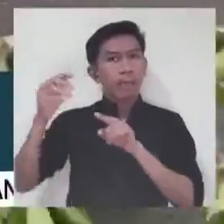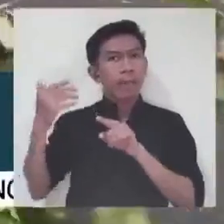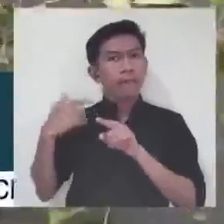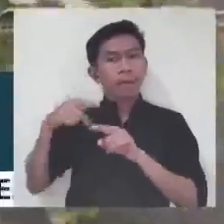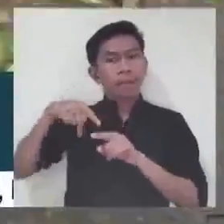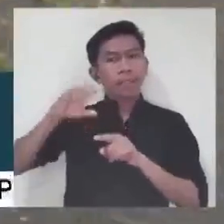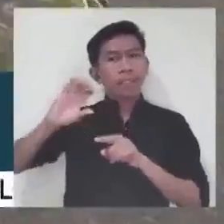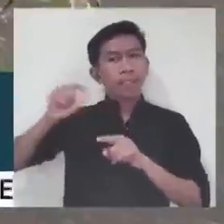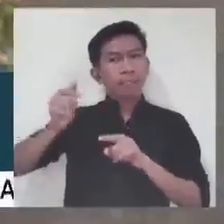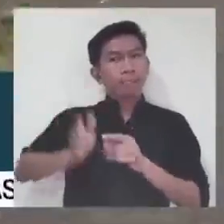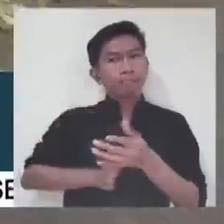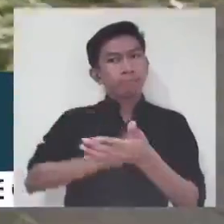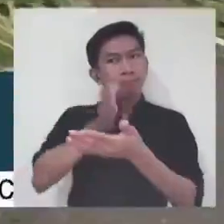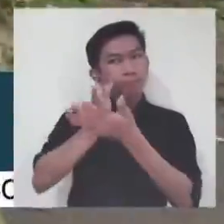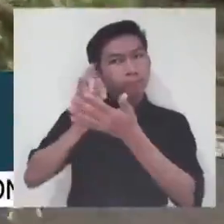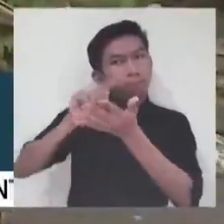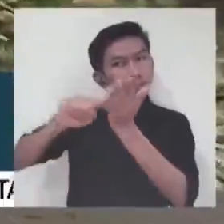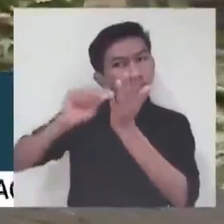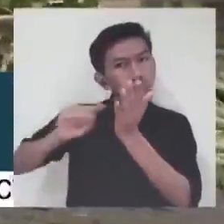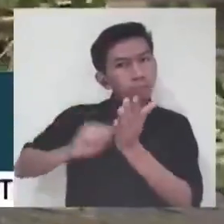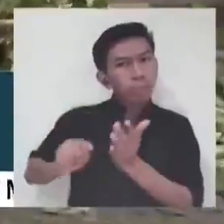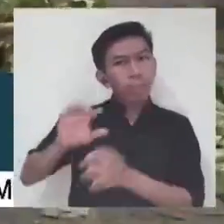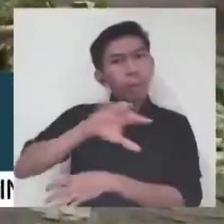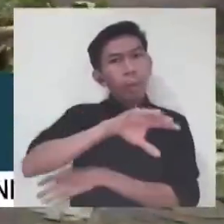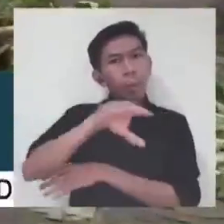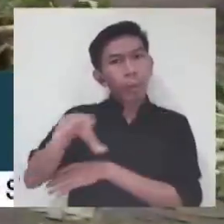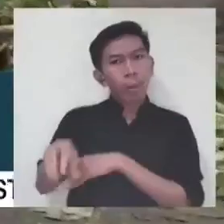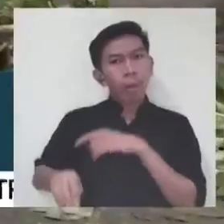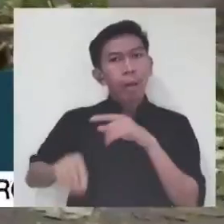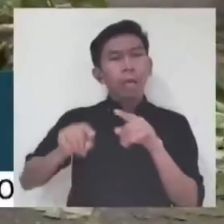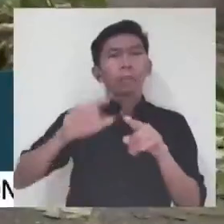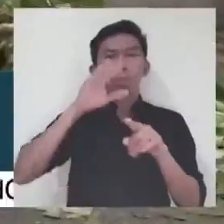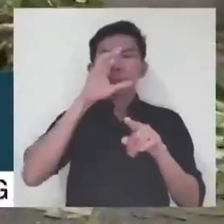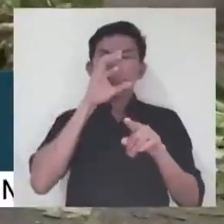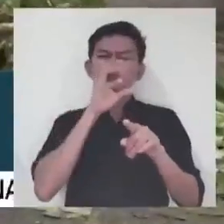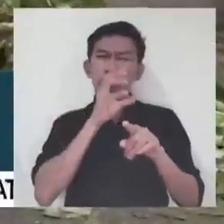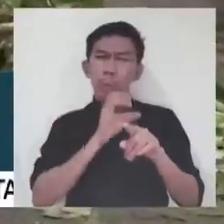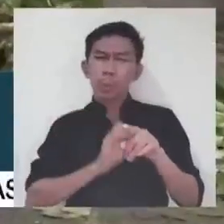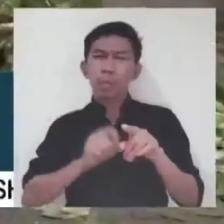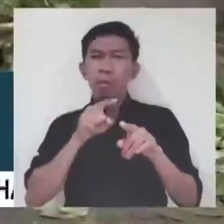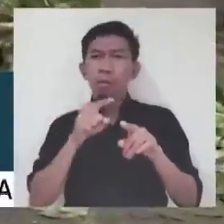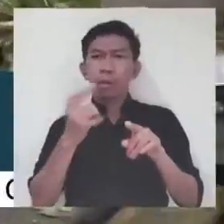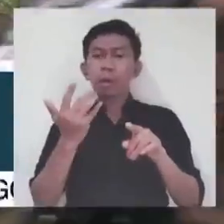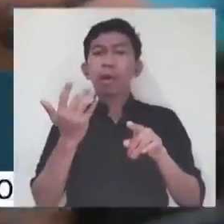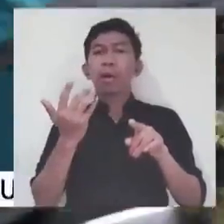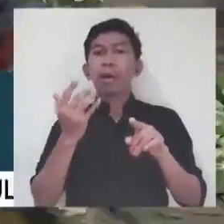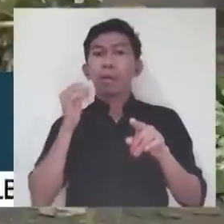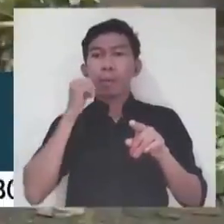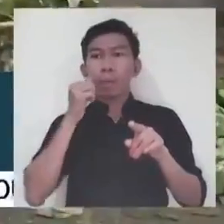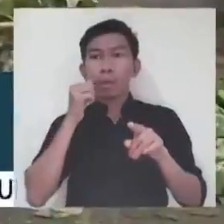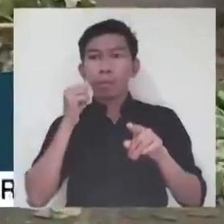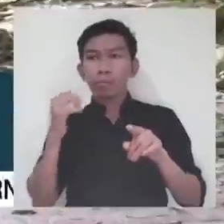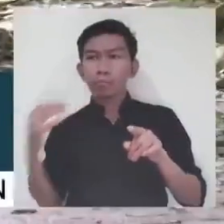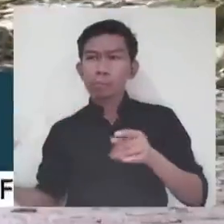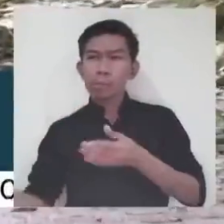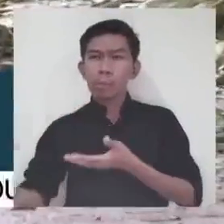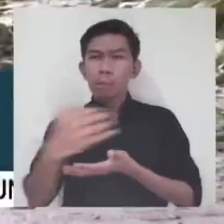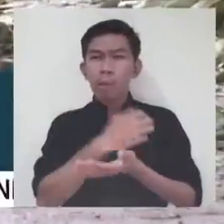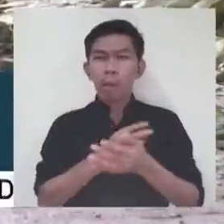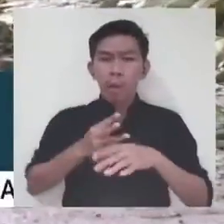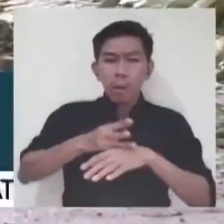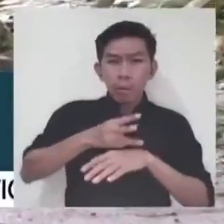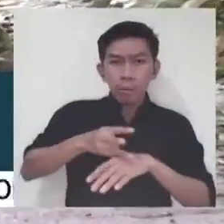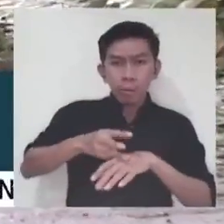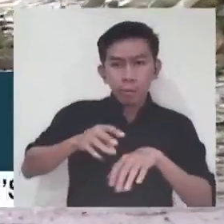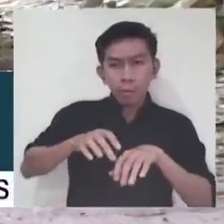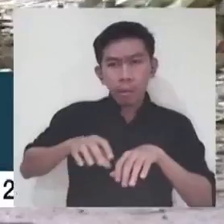a portion of the Cagayan River. An elderly woman who was collecting pieces of wood was said to have fallen into the river and got drifted